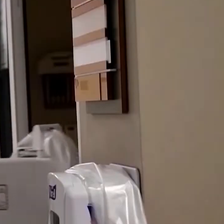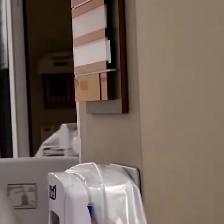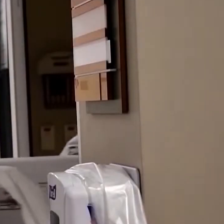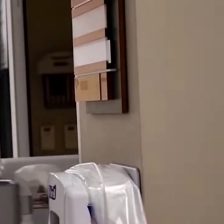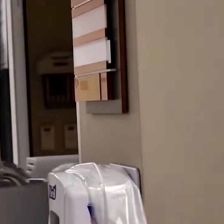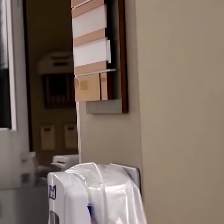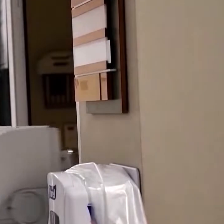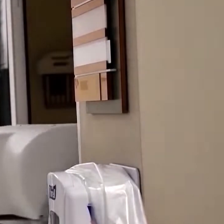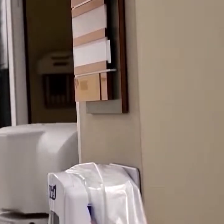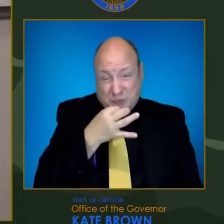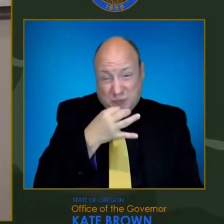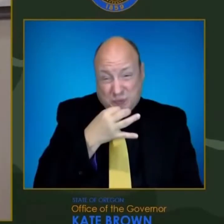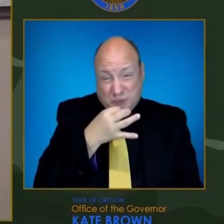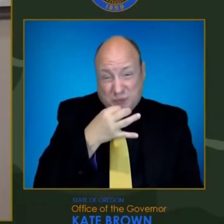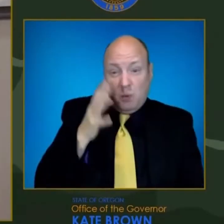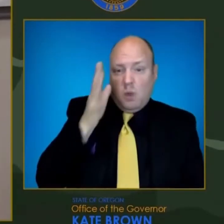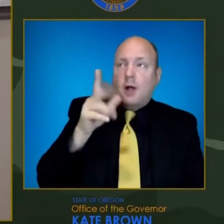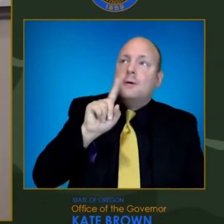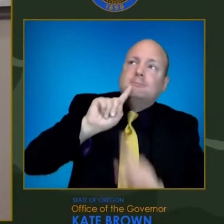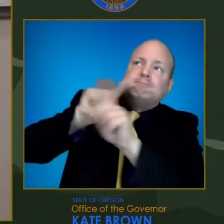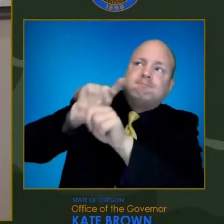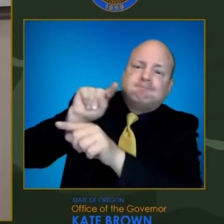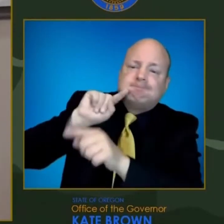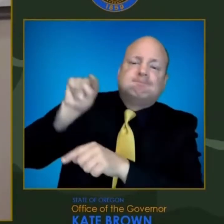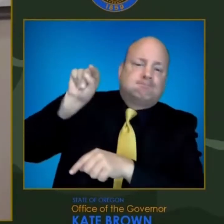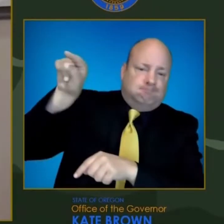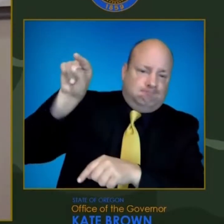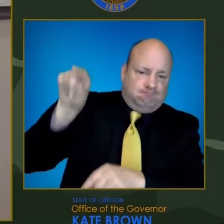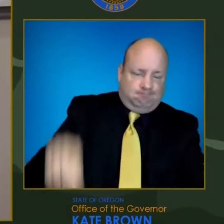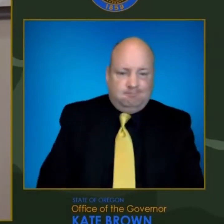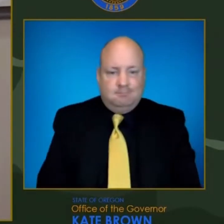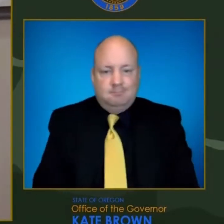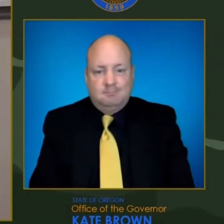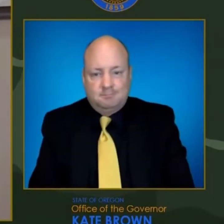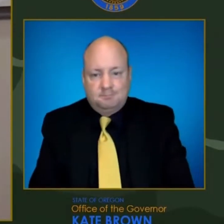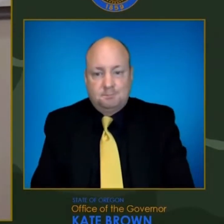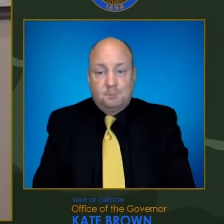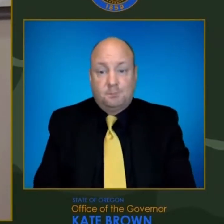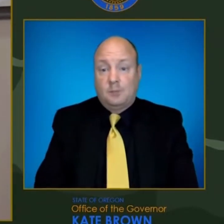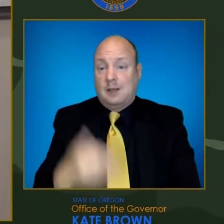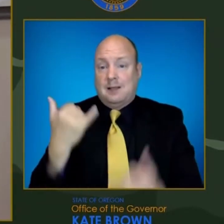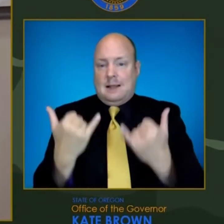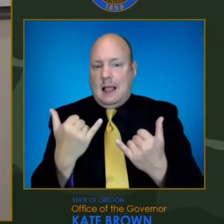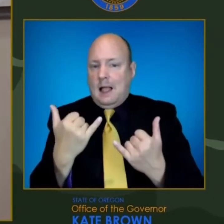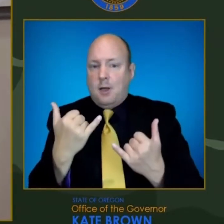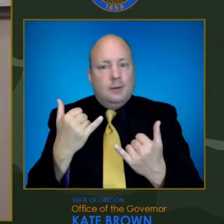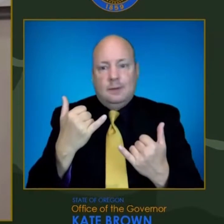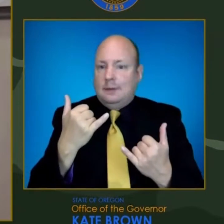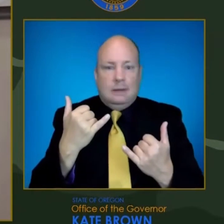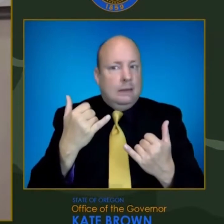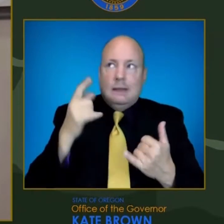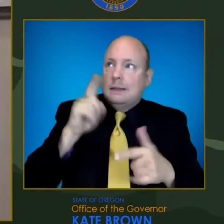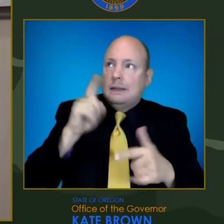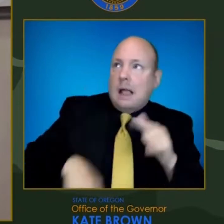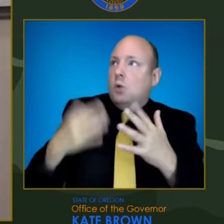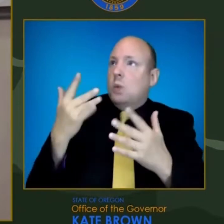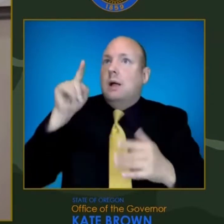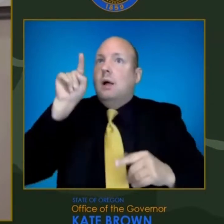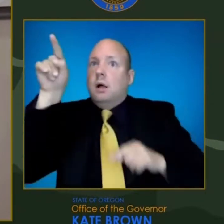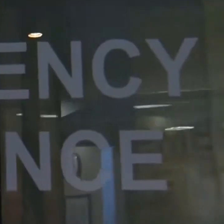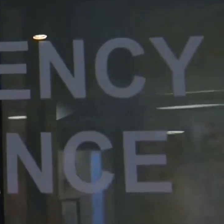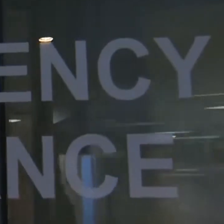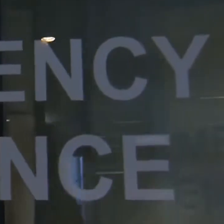Healthcare workers can't keep up. We cannot wait for help to come. We must proactively implement solutions right